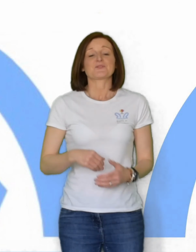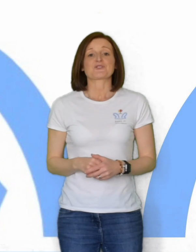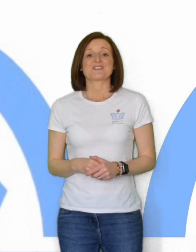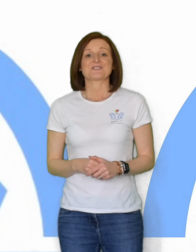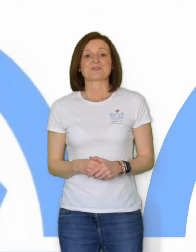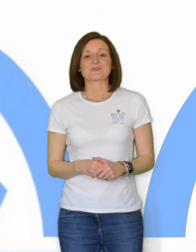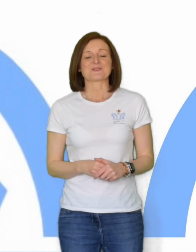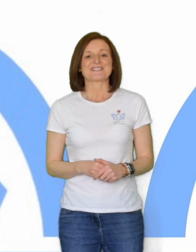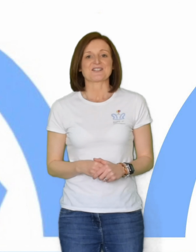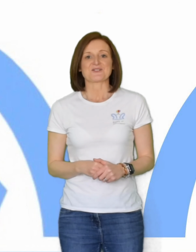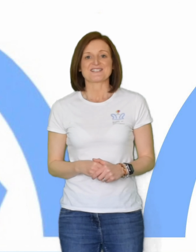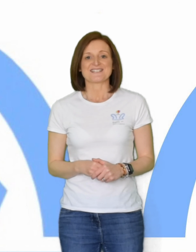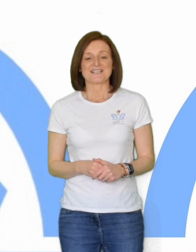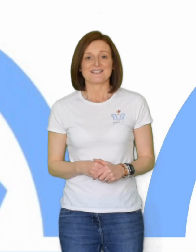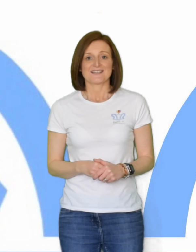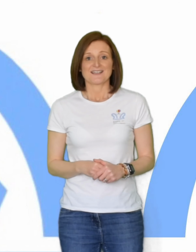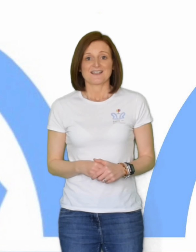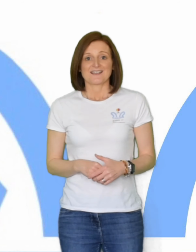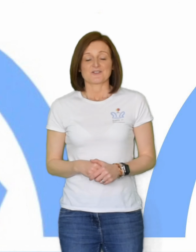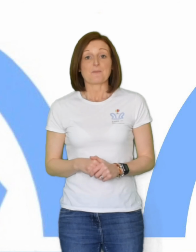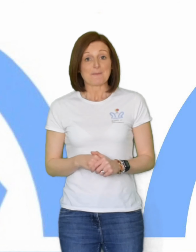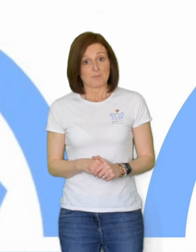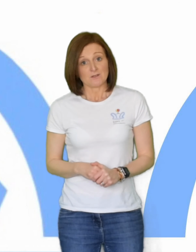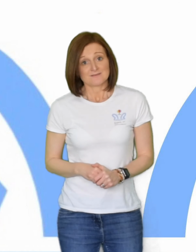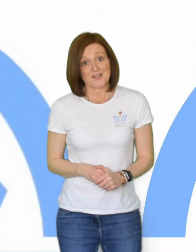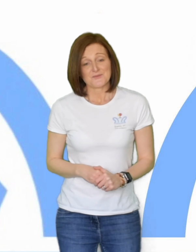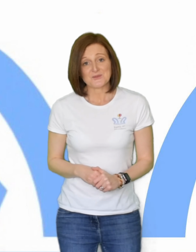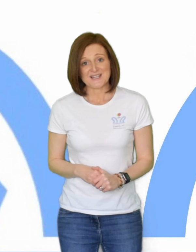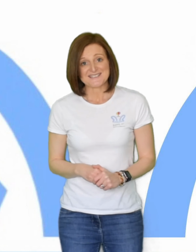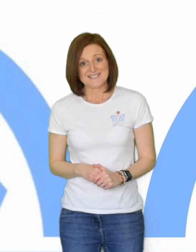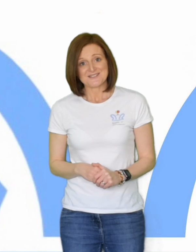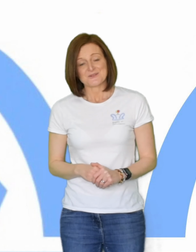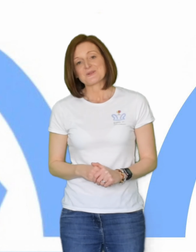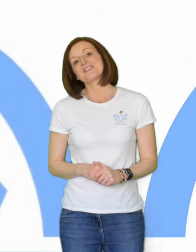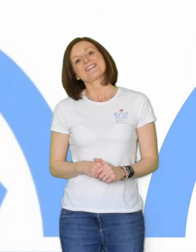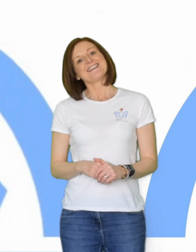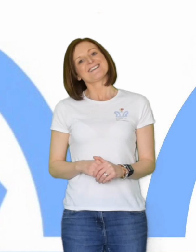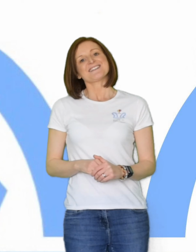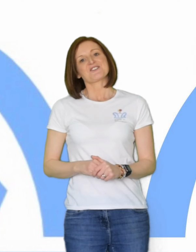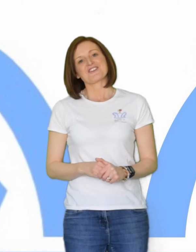Thank you for joining our story session today. Remember, if you liked it,